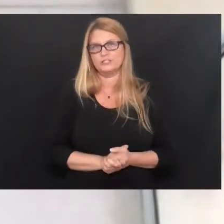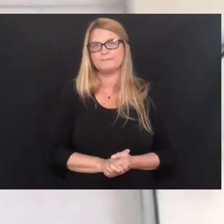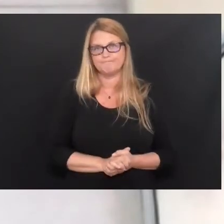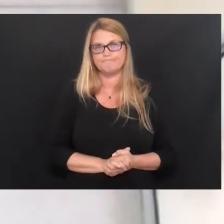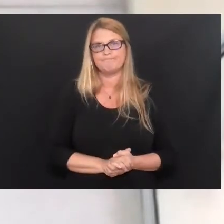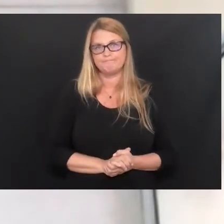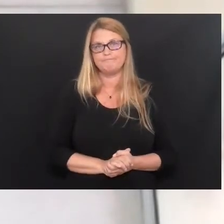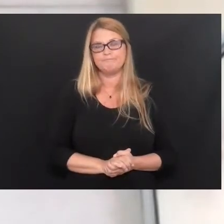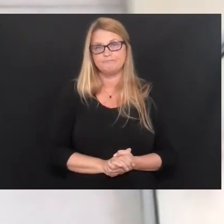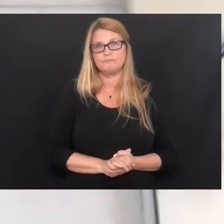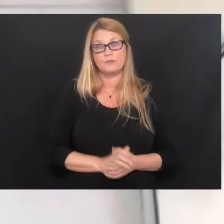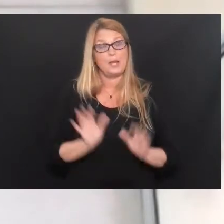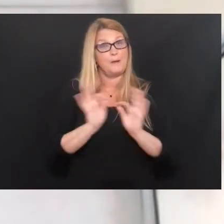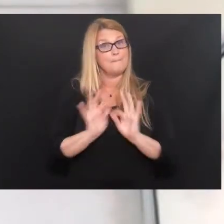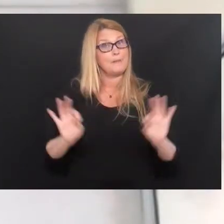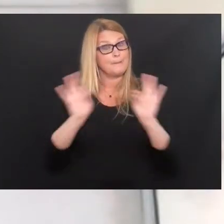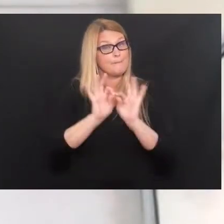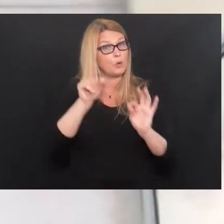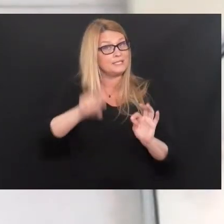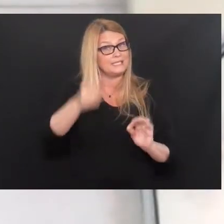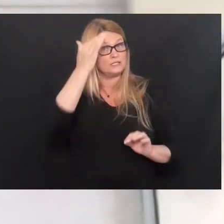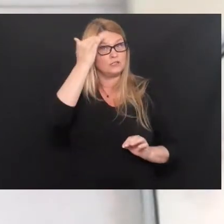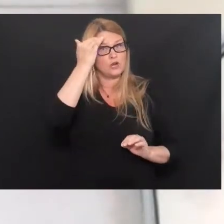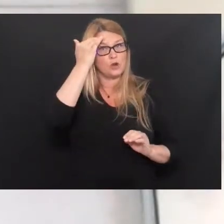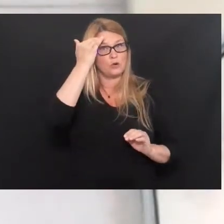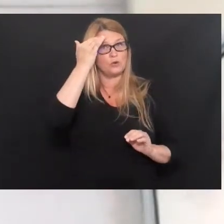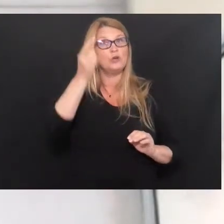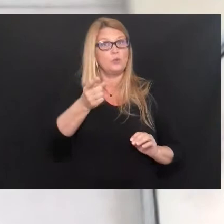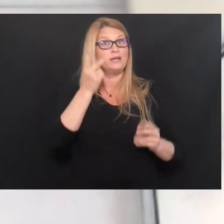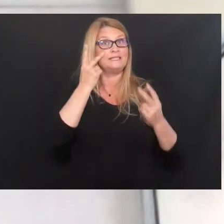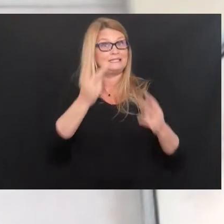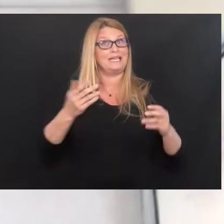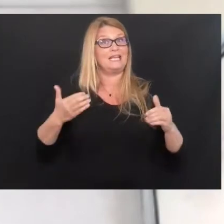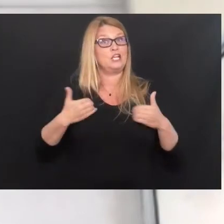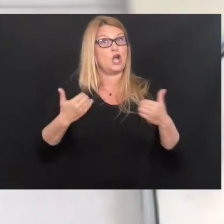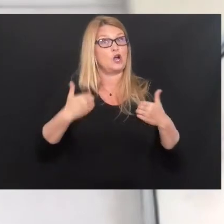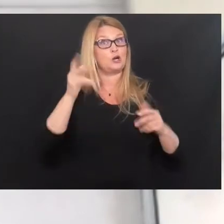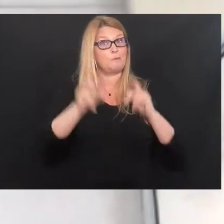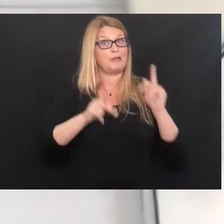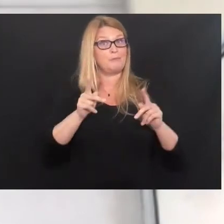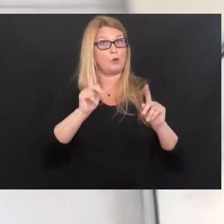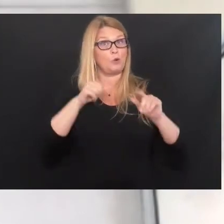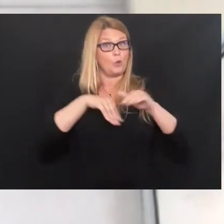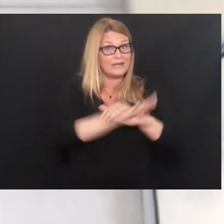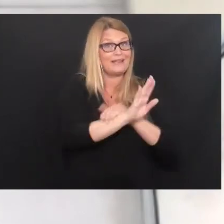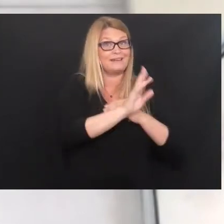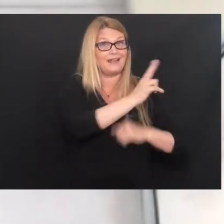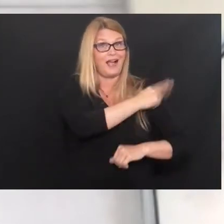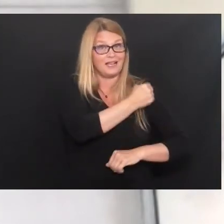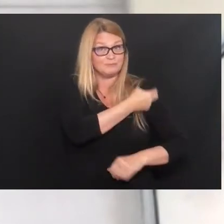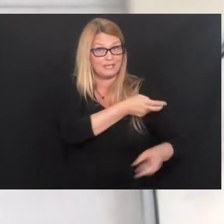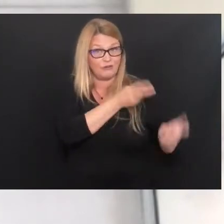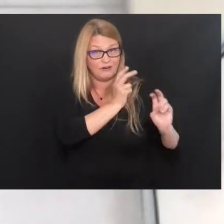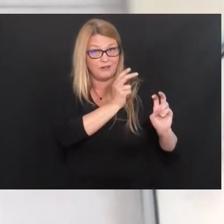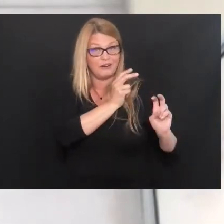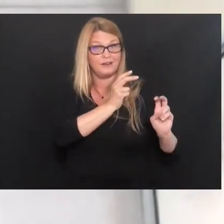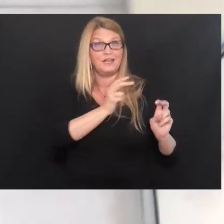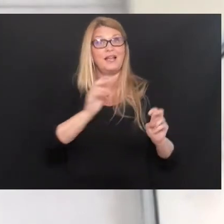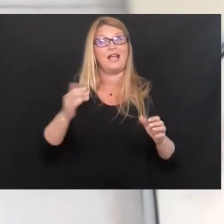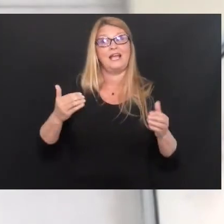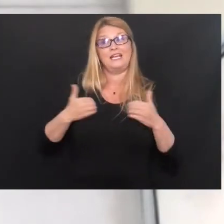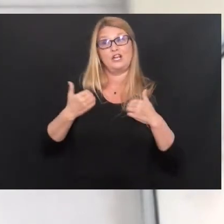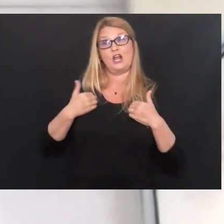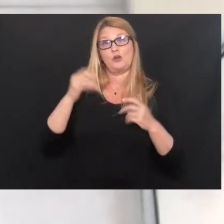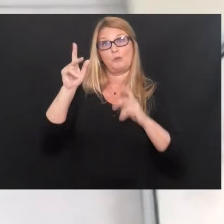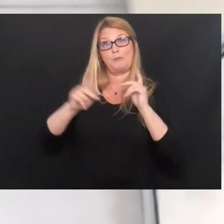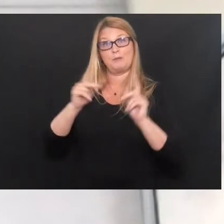information. But the important thing to know is that we are seeing younger people in the hospitals, and we are seeing younger people, as the governor mentioned, as our